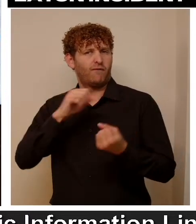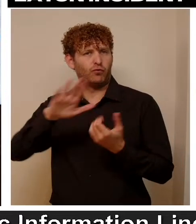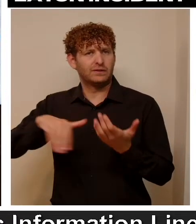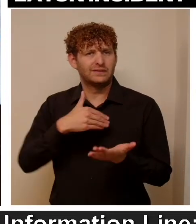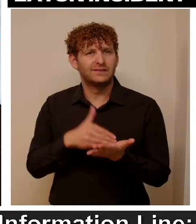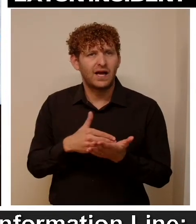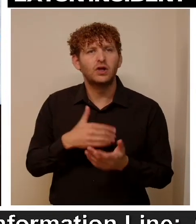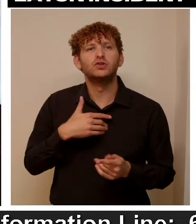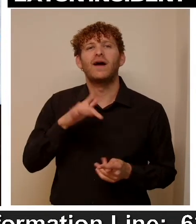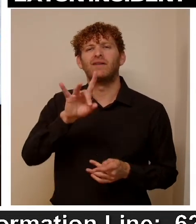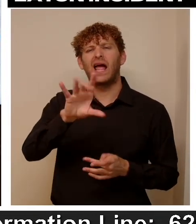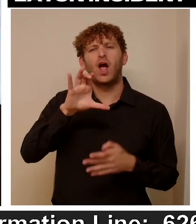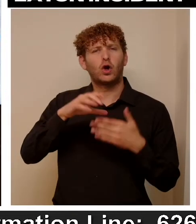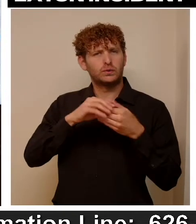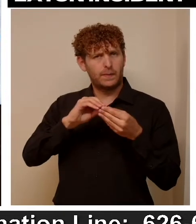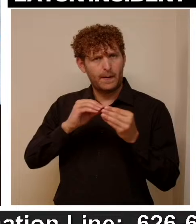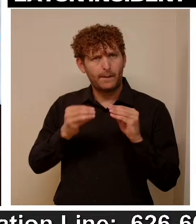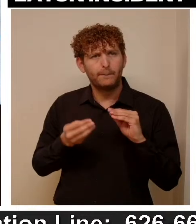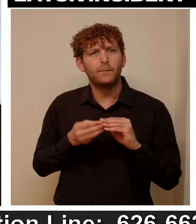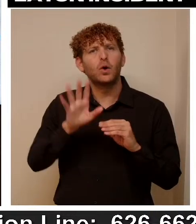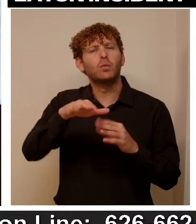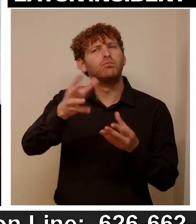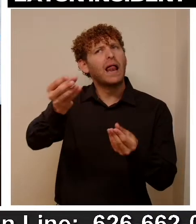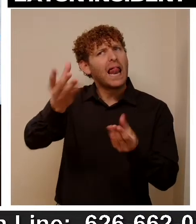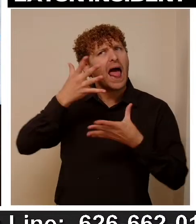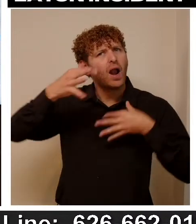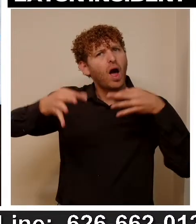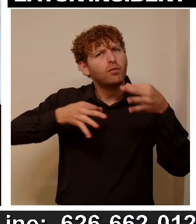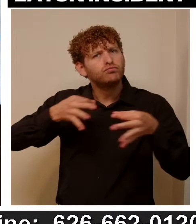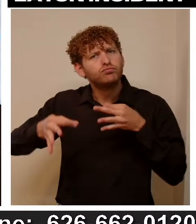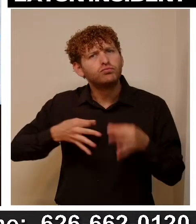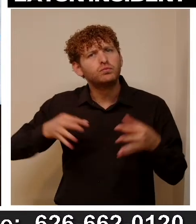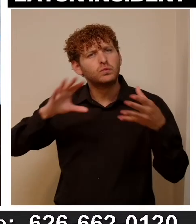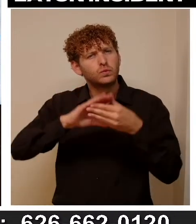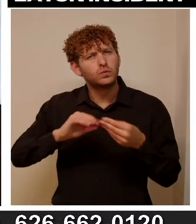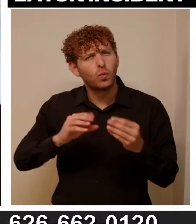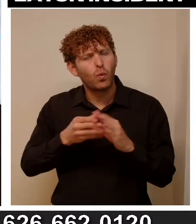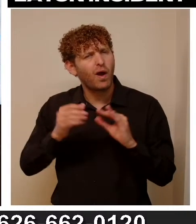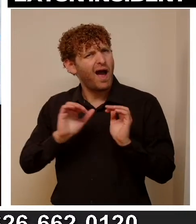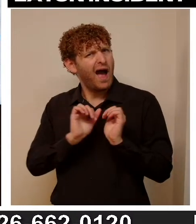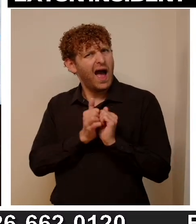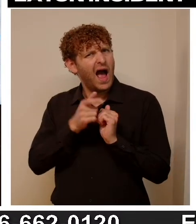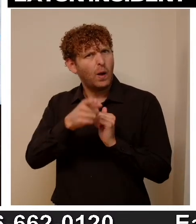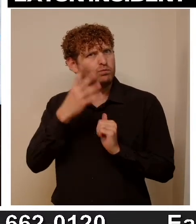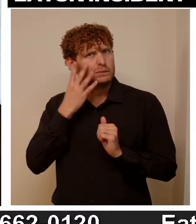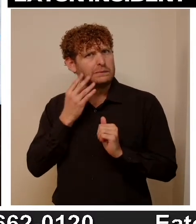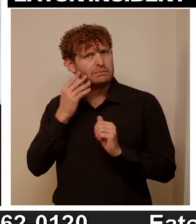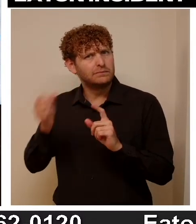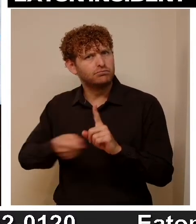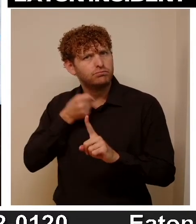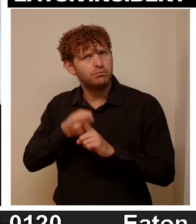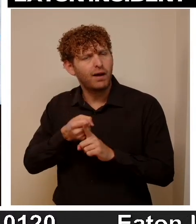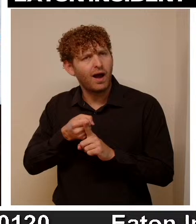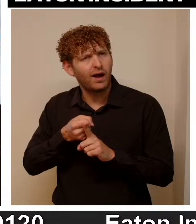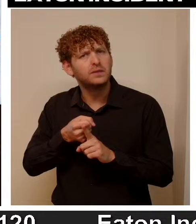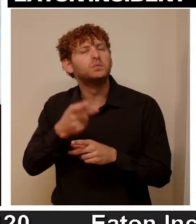number. Let us know your story. Let us know how you were impacted. Apply for FEMA assistance, and we